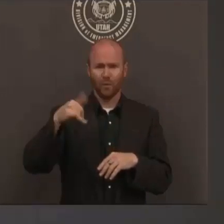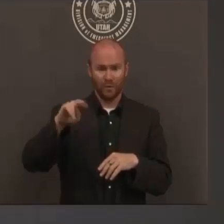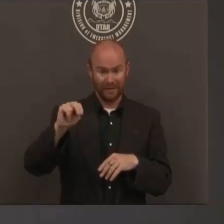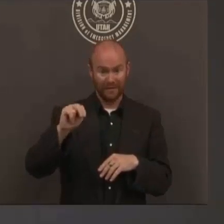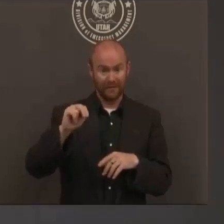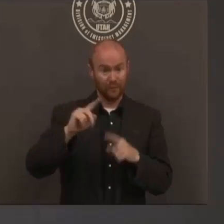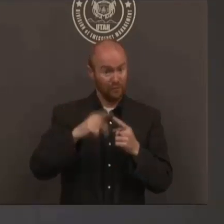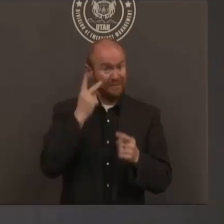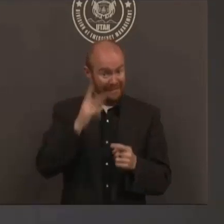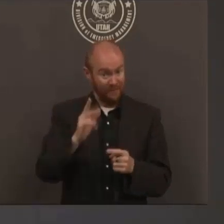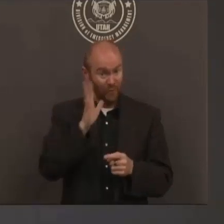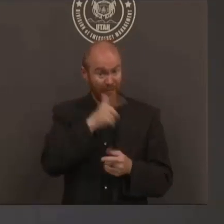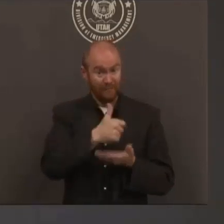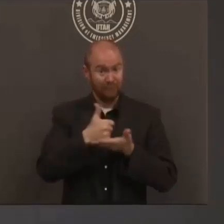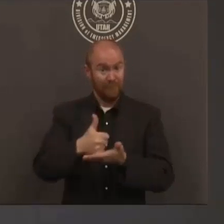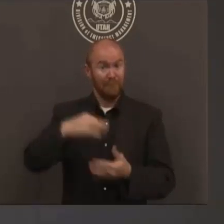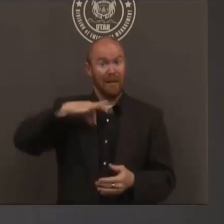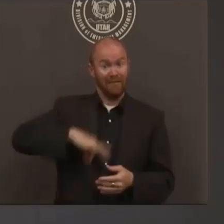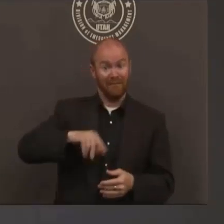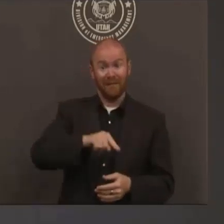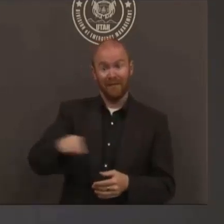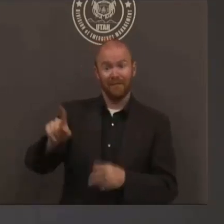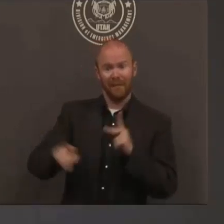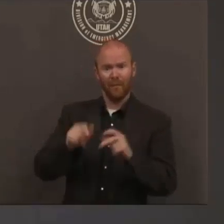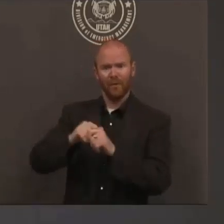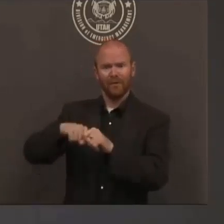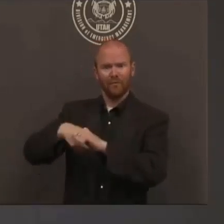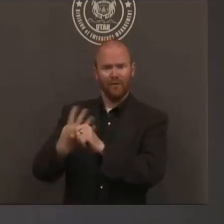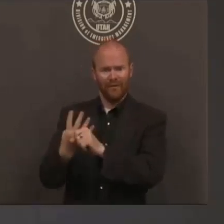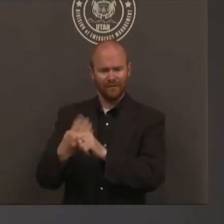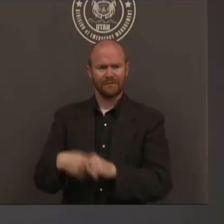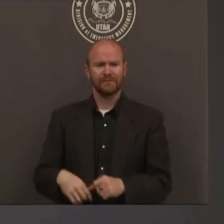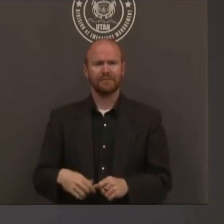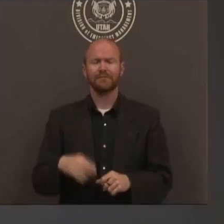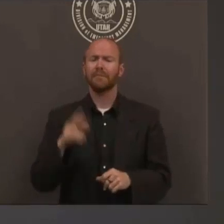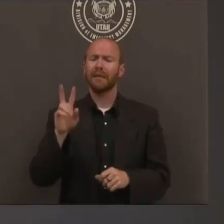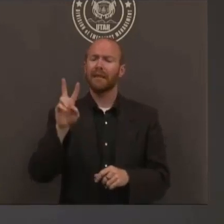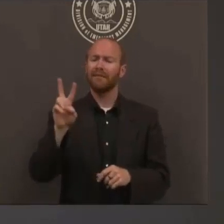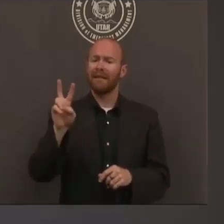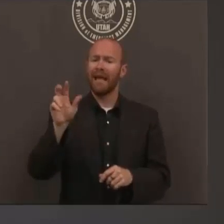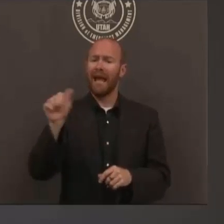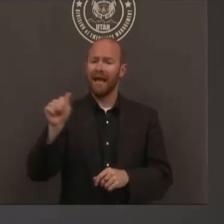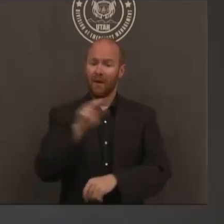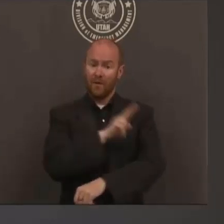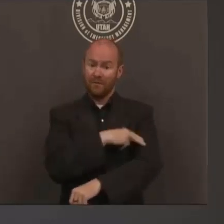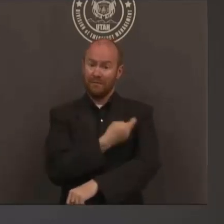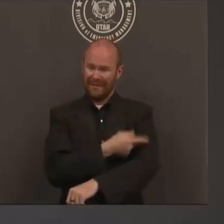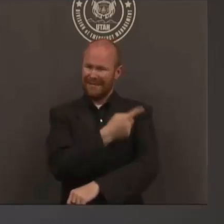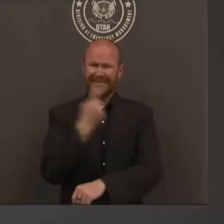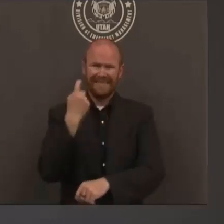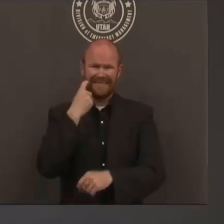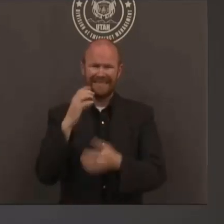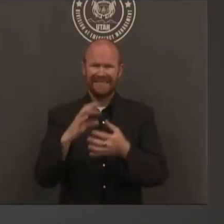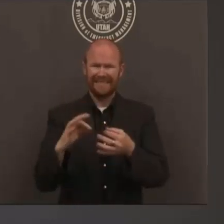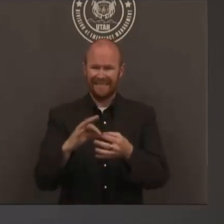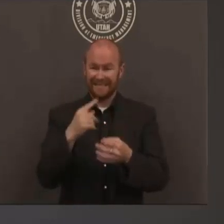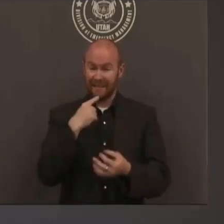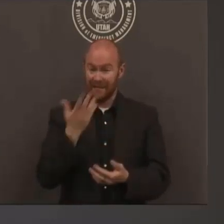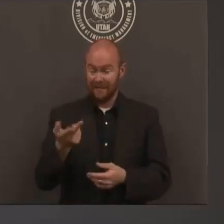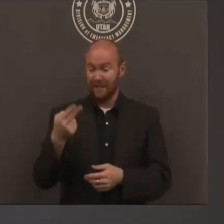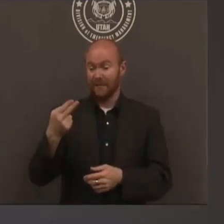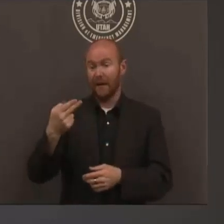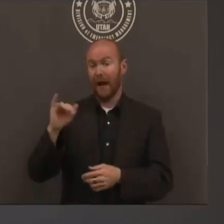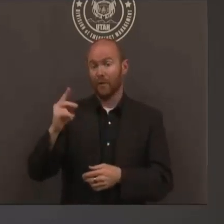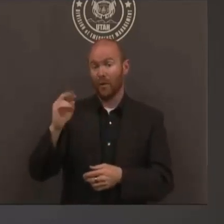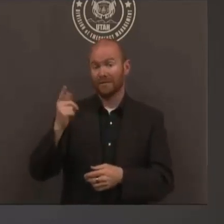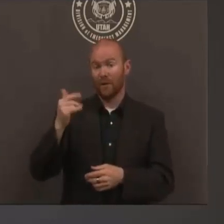in fact help people. We had what came out of the VA, which is confusing. The VA said here just a few days ago it didn't show any benefit